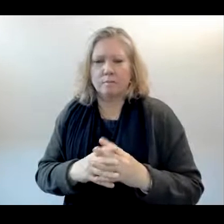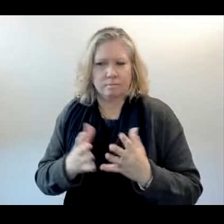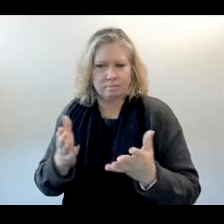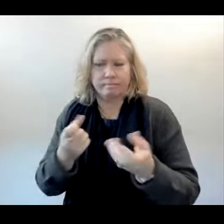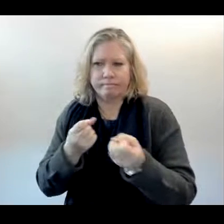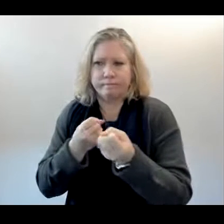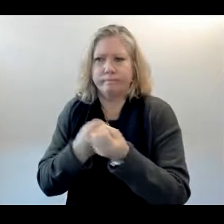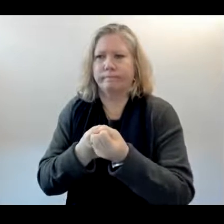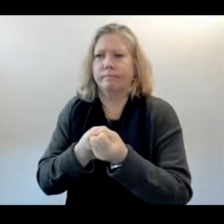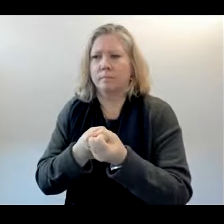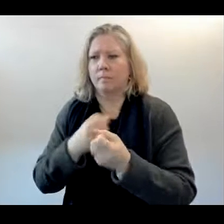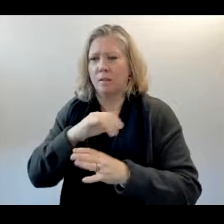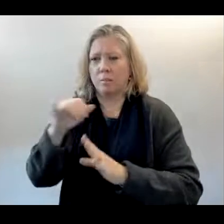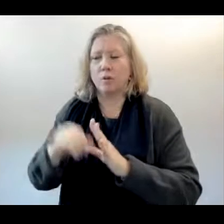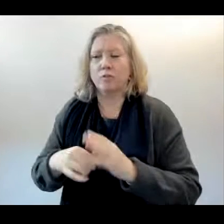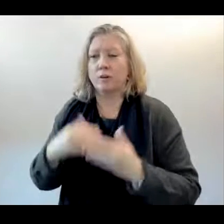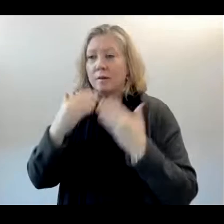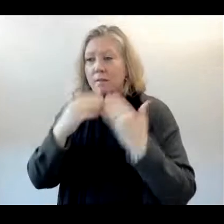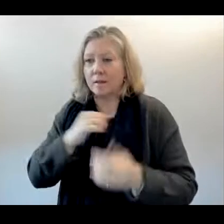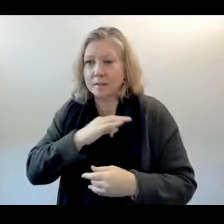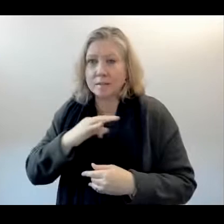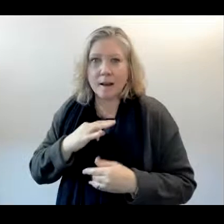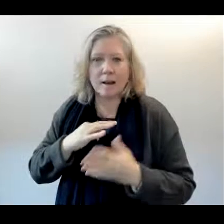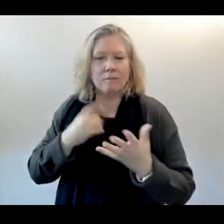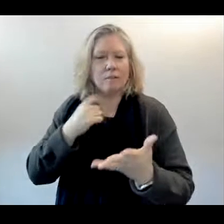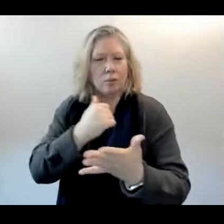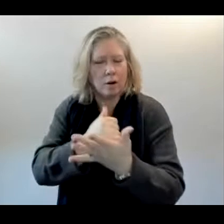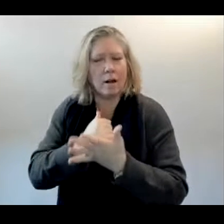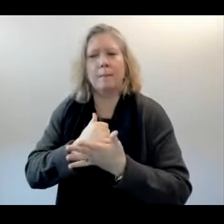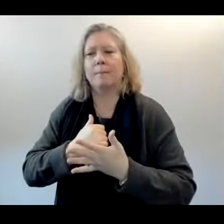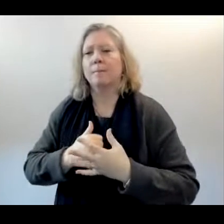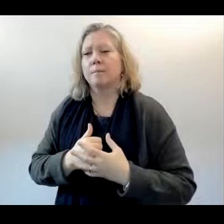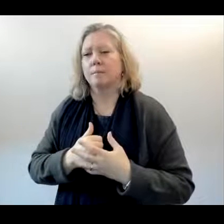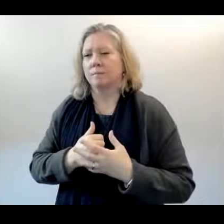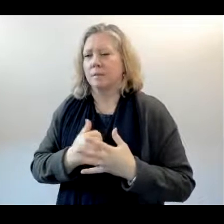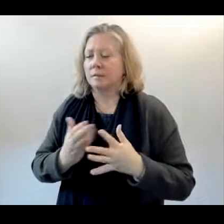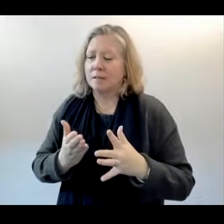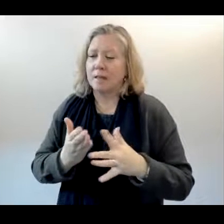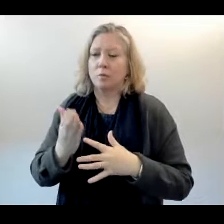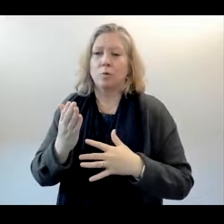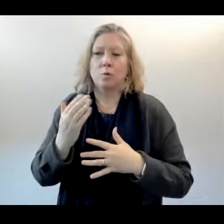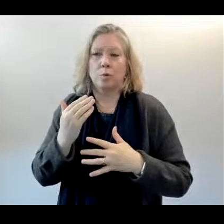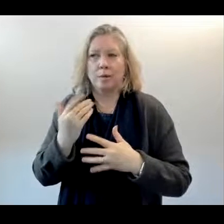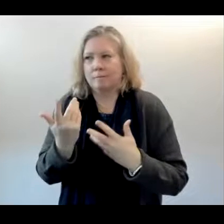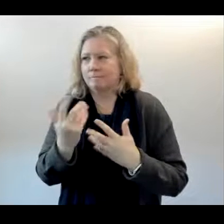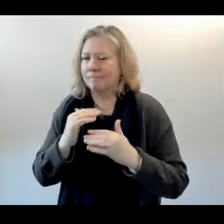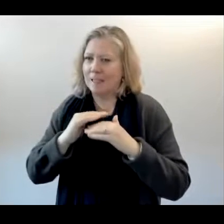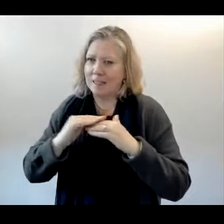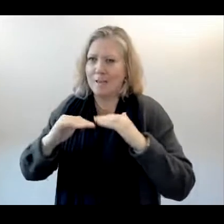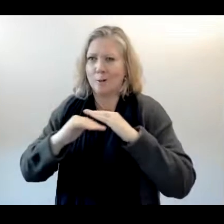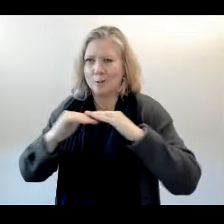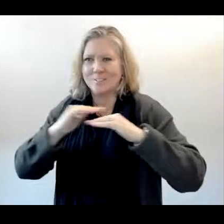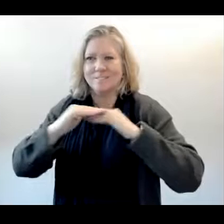for this project and the staff for all of their assistance in getting through the various layers.